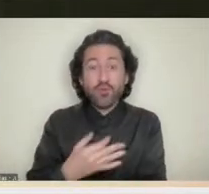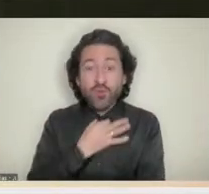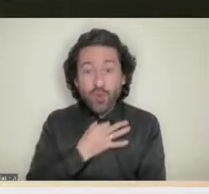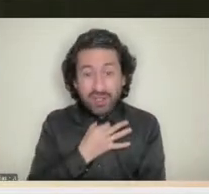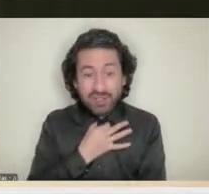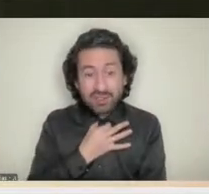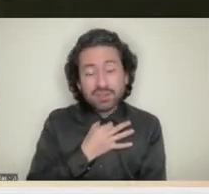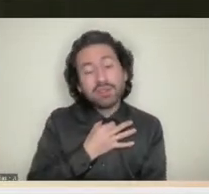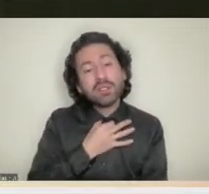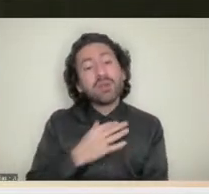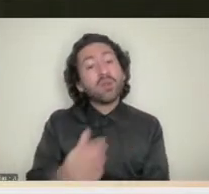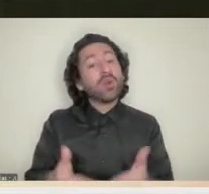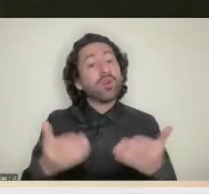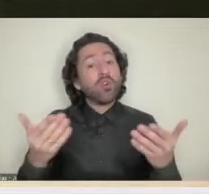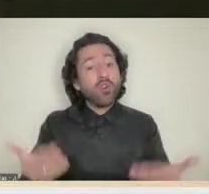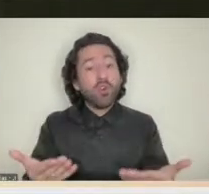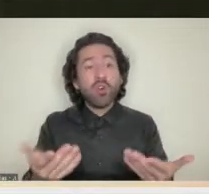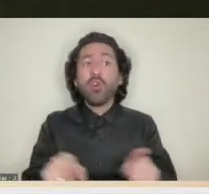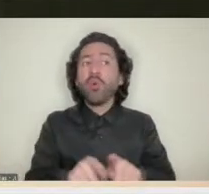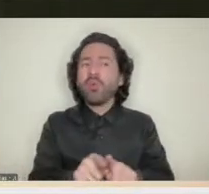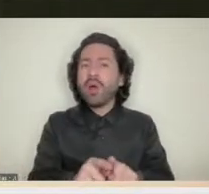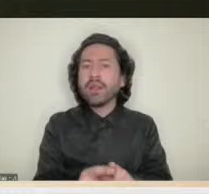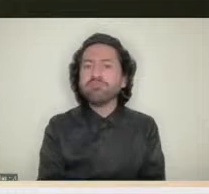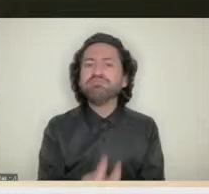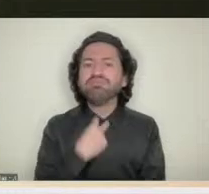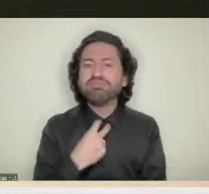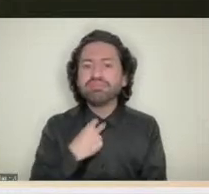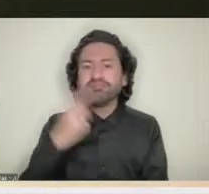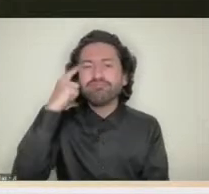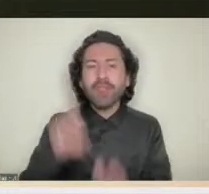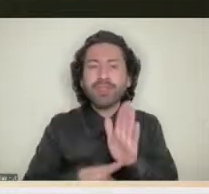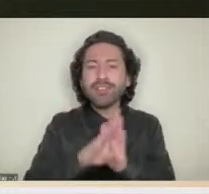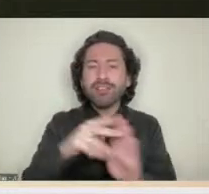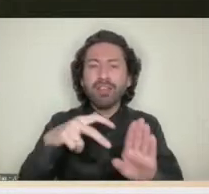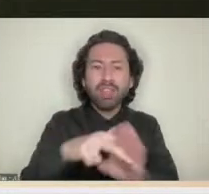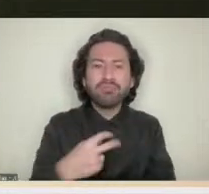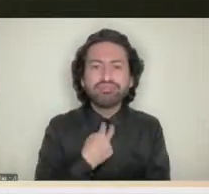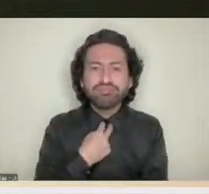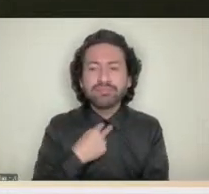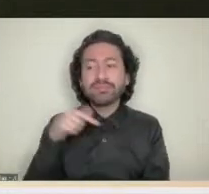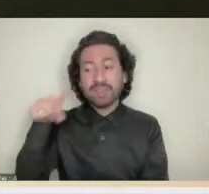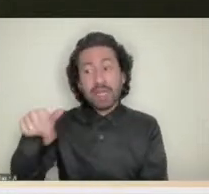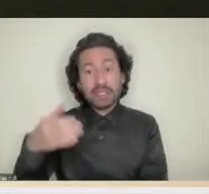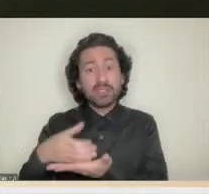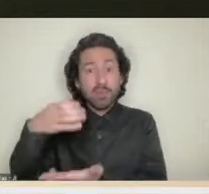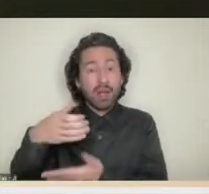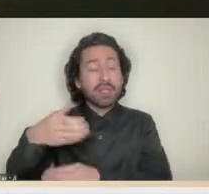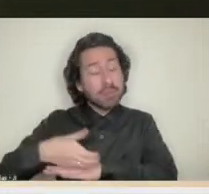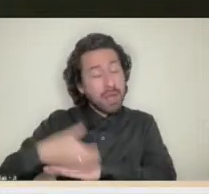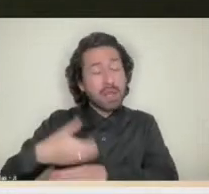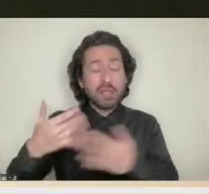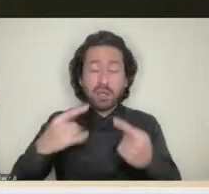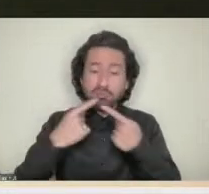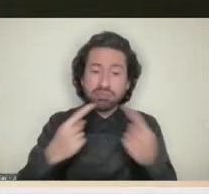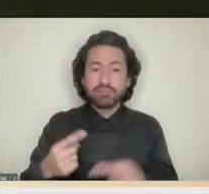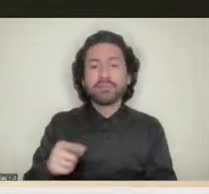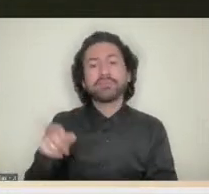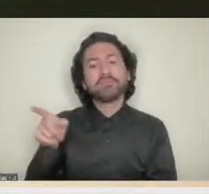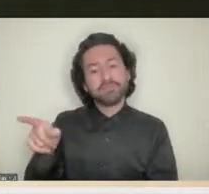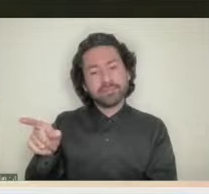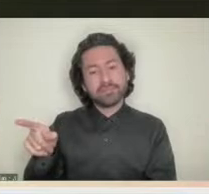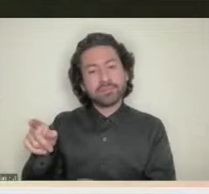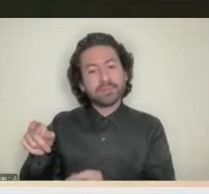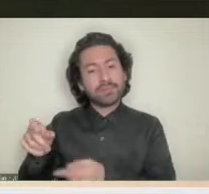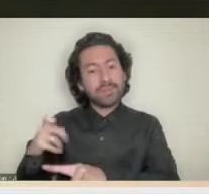crises, and also development traps that we have pointed out in recent times in ECLAC with